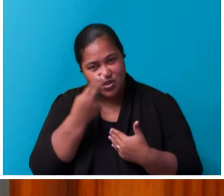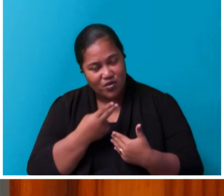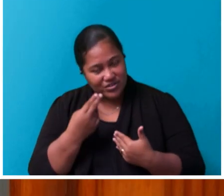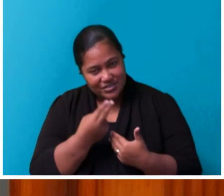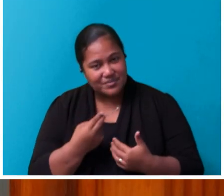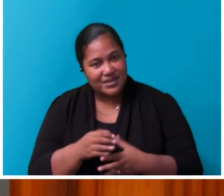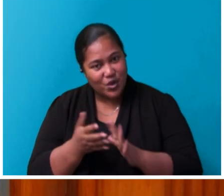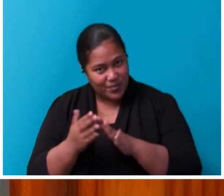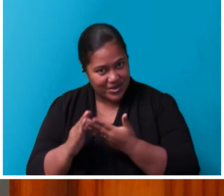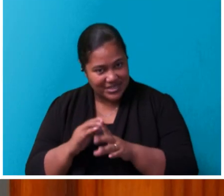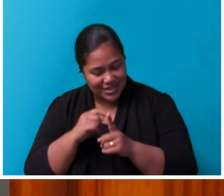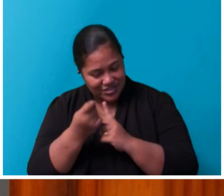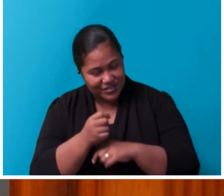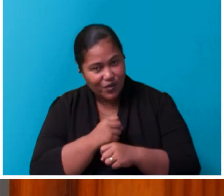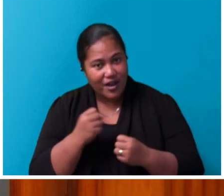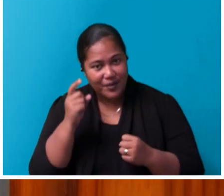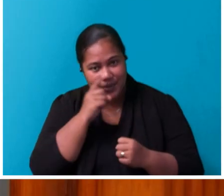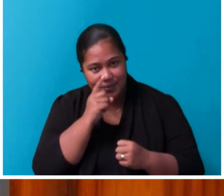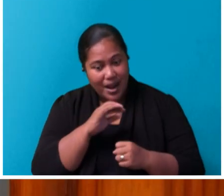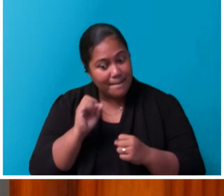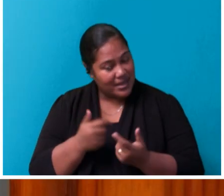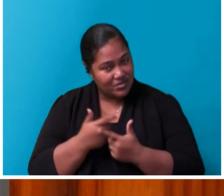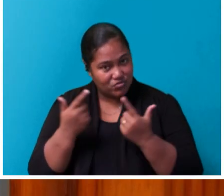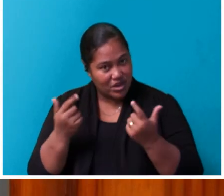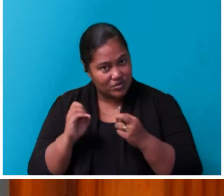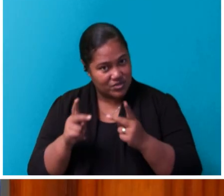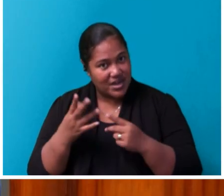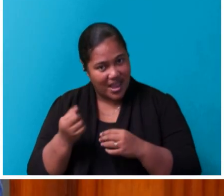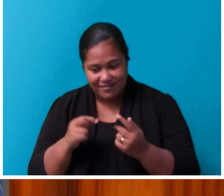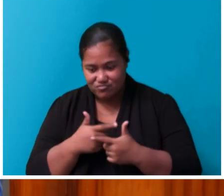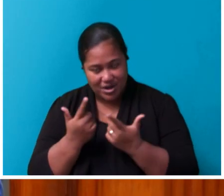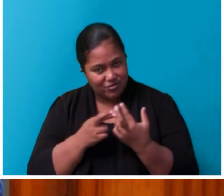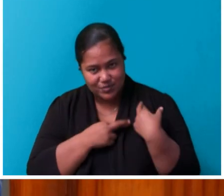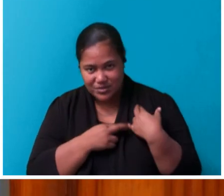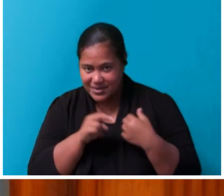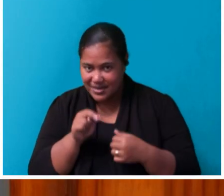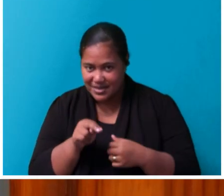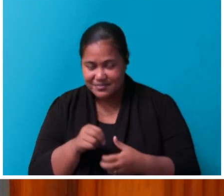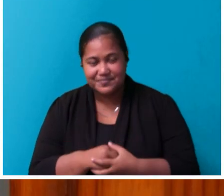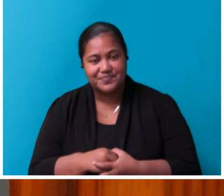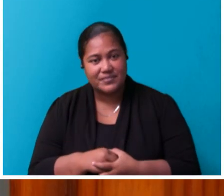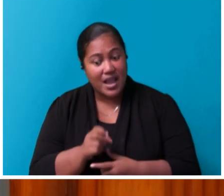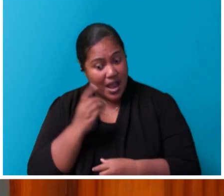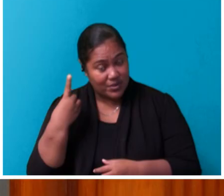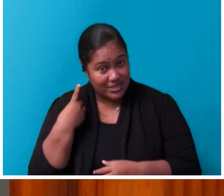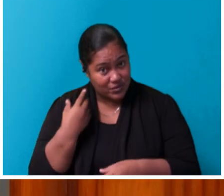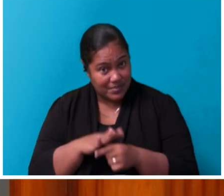tradition for our people. However, with great privilege comes great responsibility. It is our duty to ensure